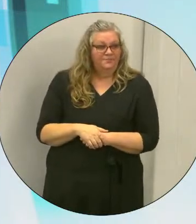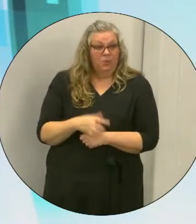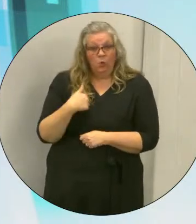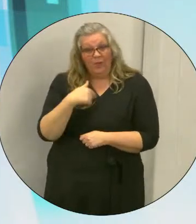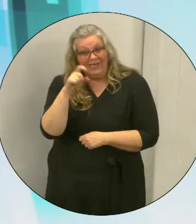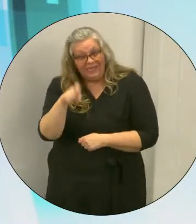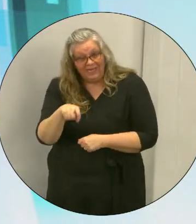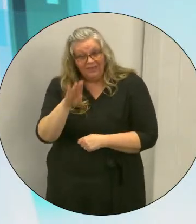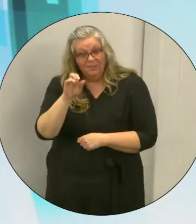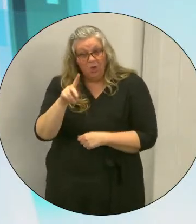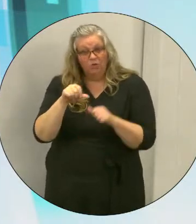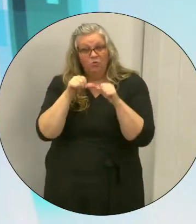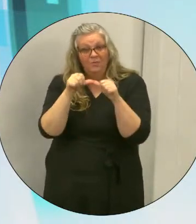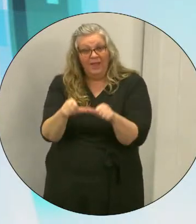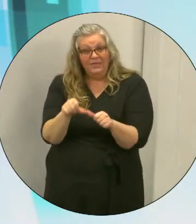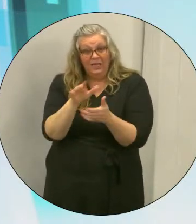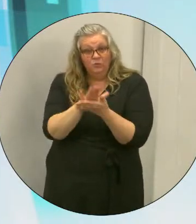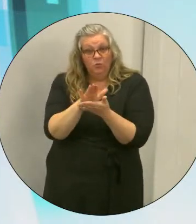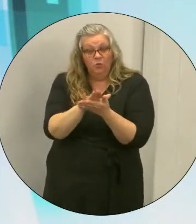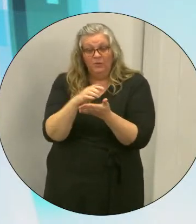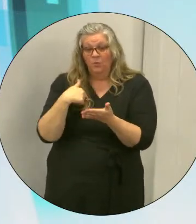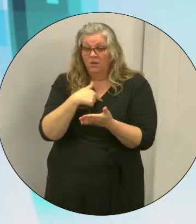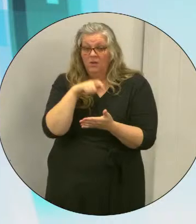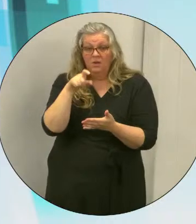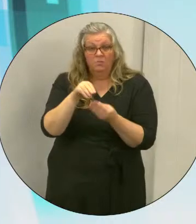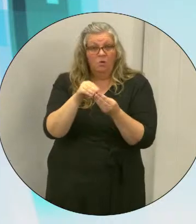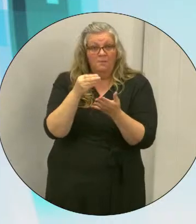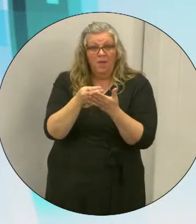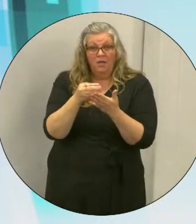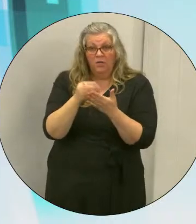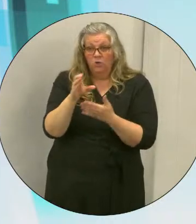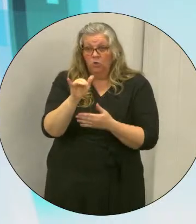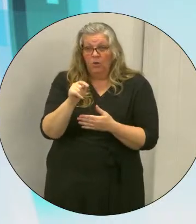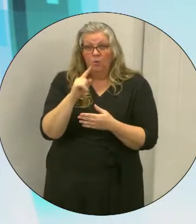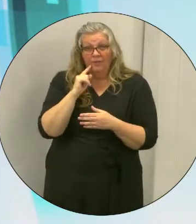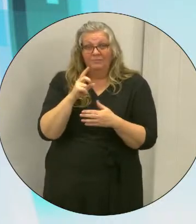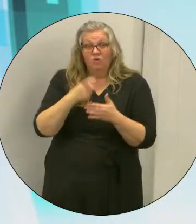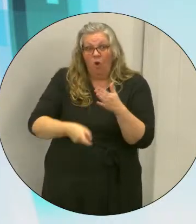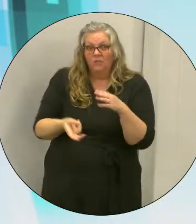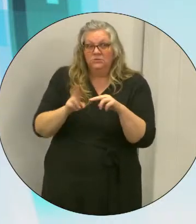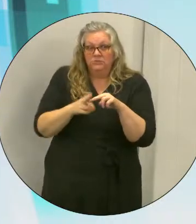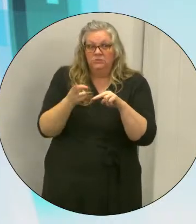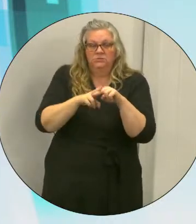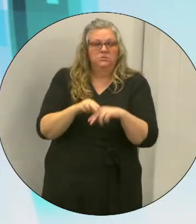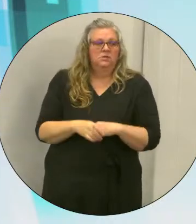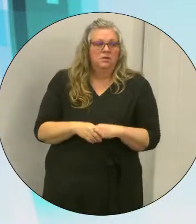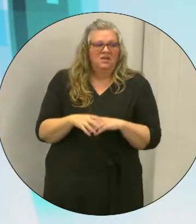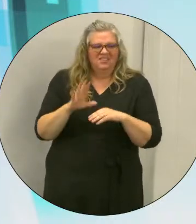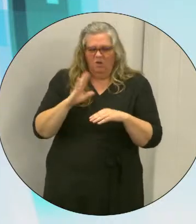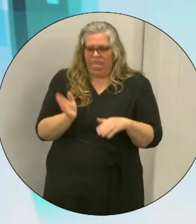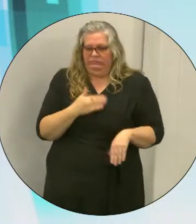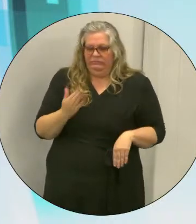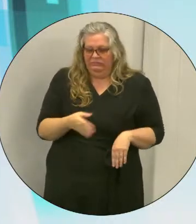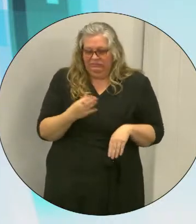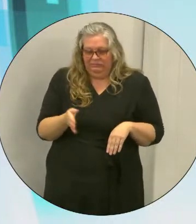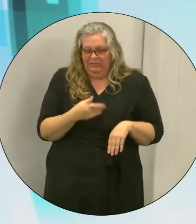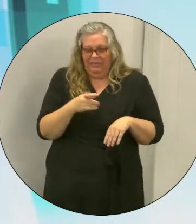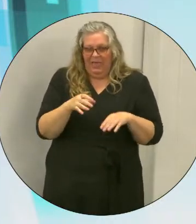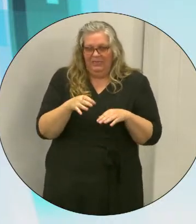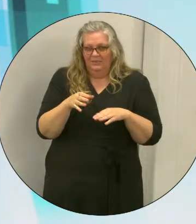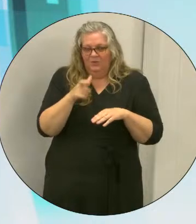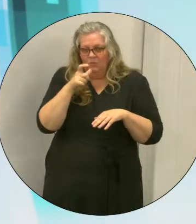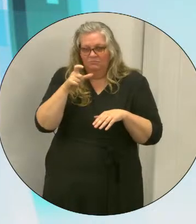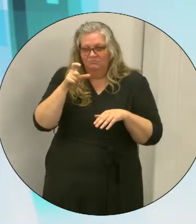that bond to maintain our schools, and we're going to need more money to do so with raising costs. I'm going to skip some of this because I'm almost out of